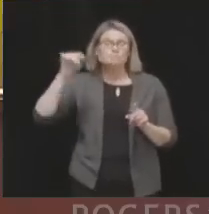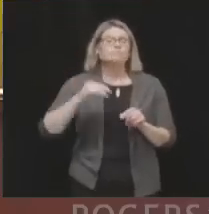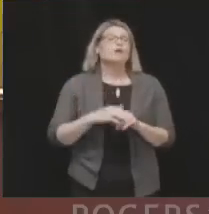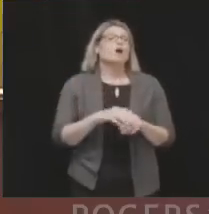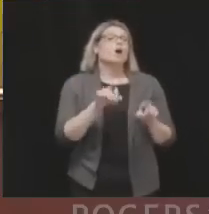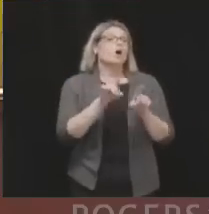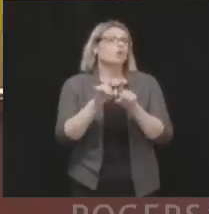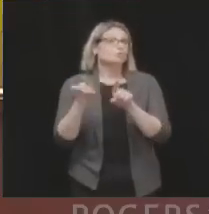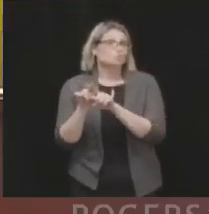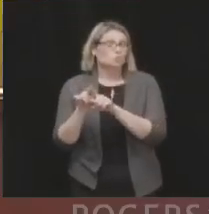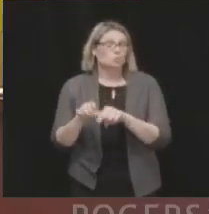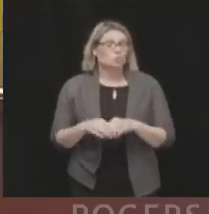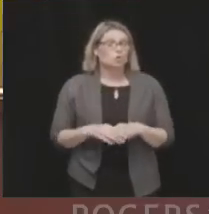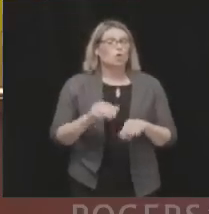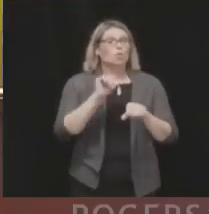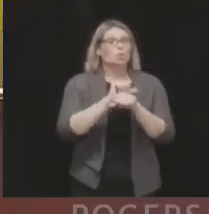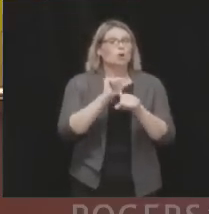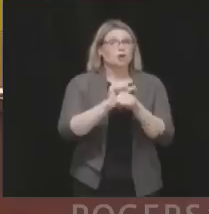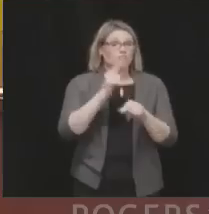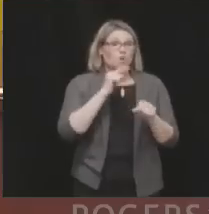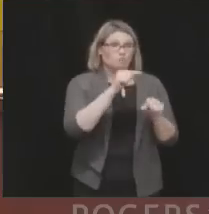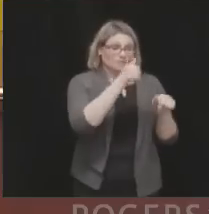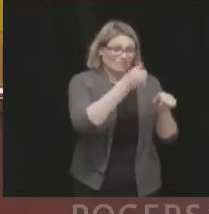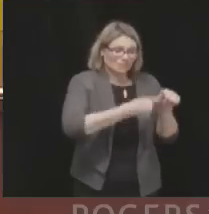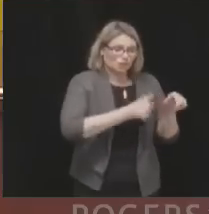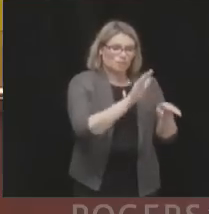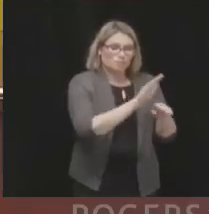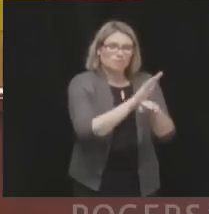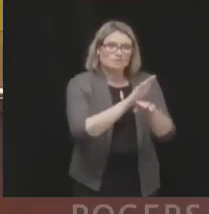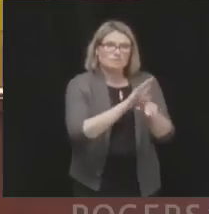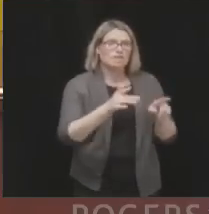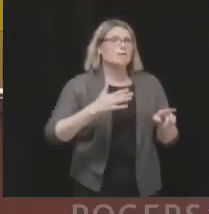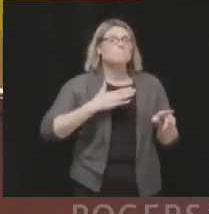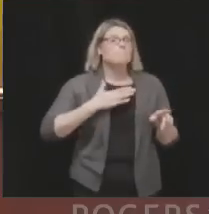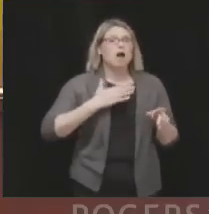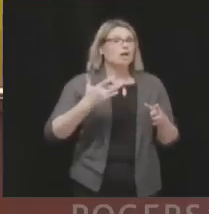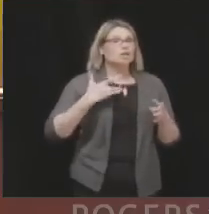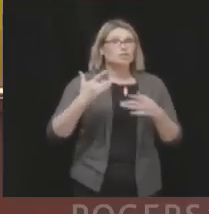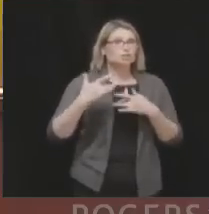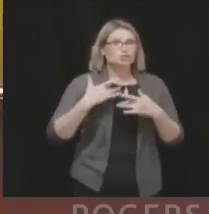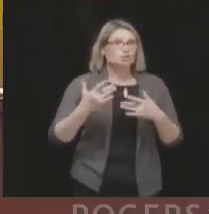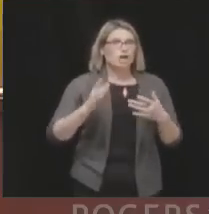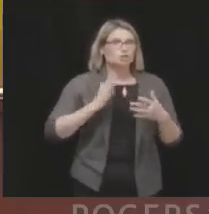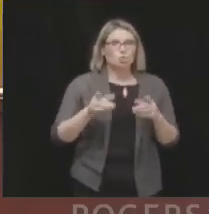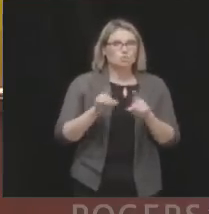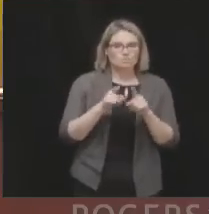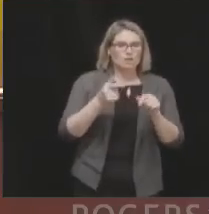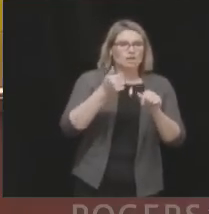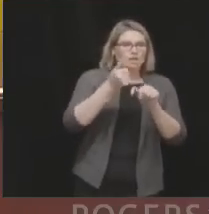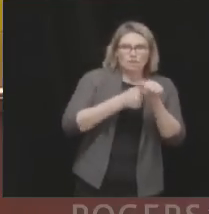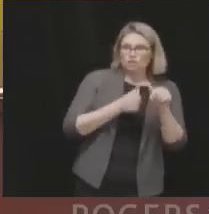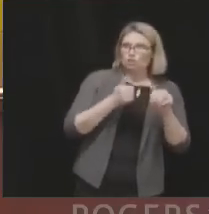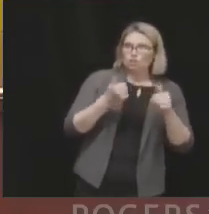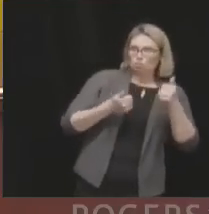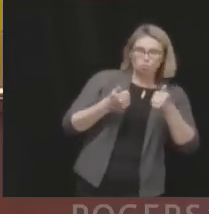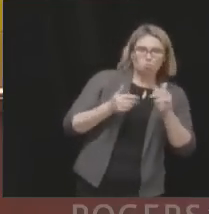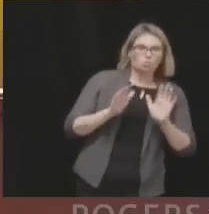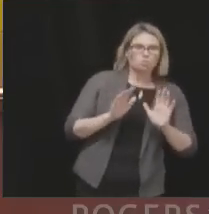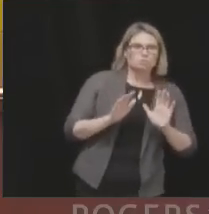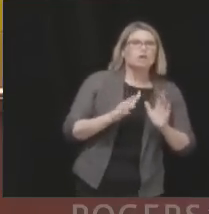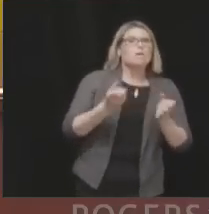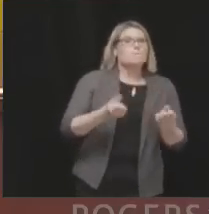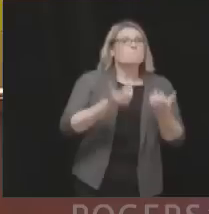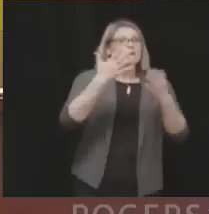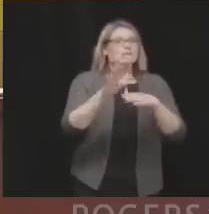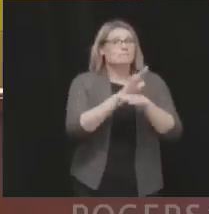the rent subsidy, it was a situation the federal government, we didn't have the details. They yesterday came to us and said, you know,